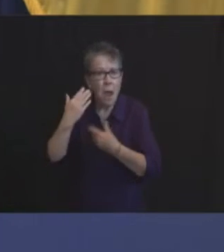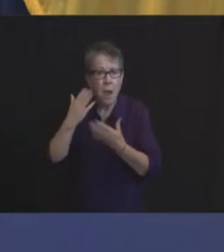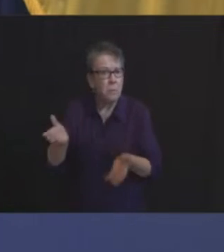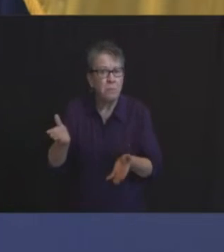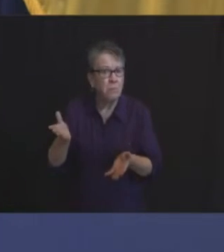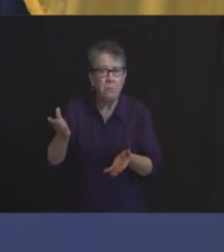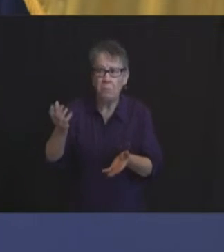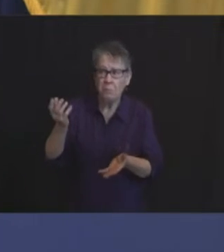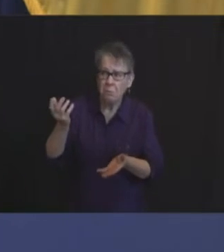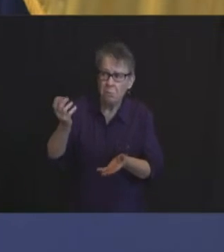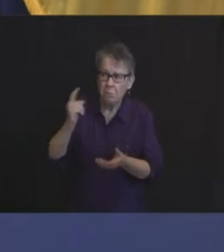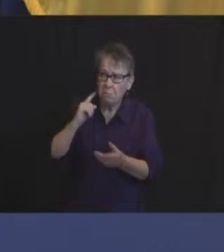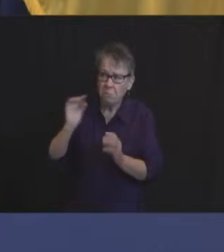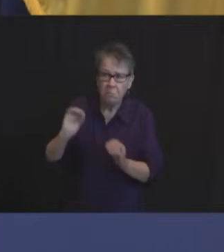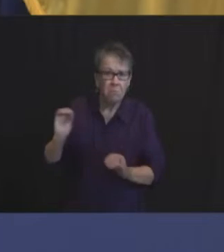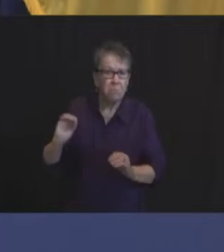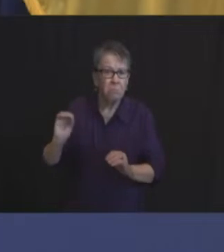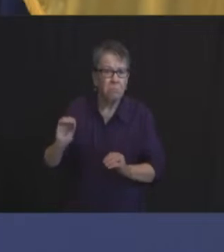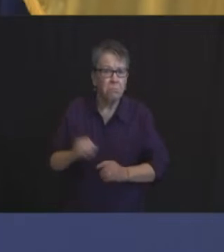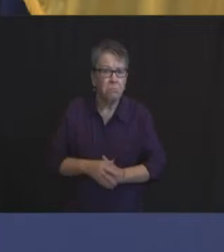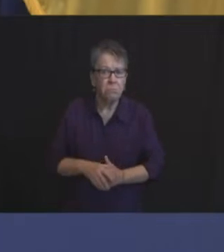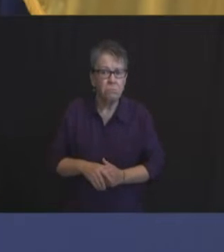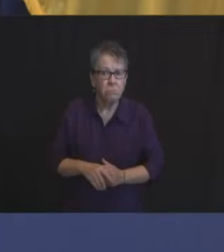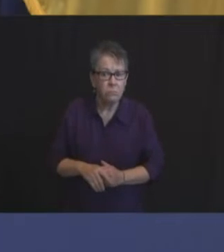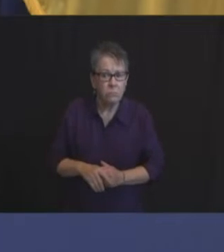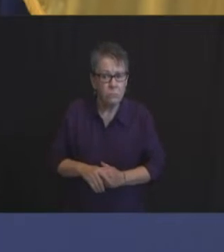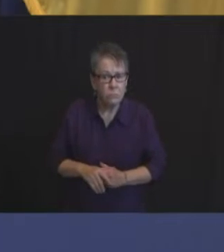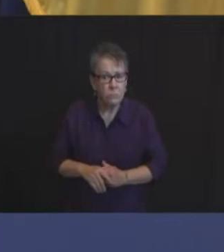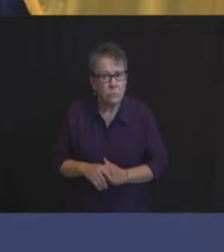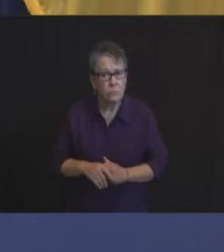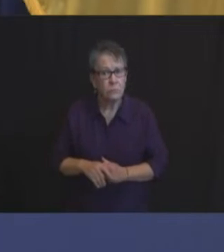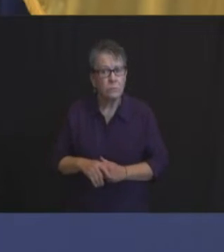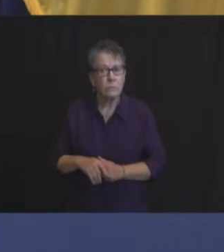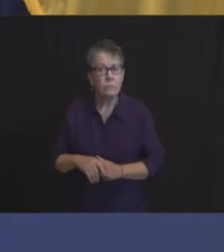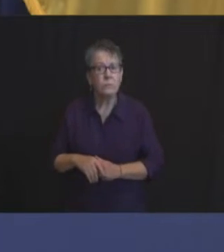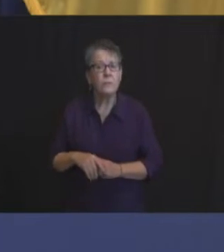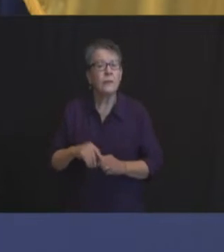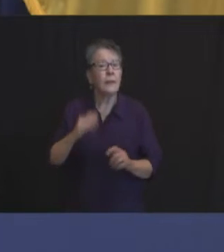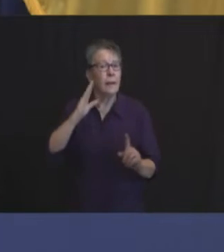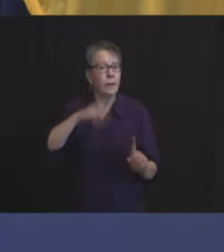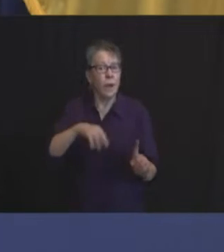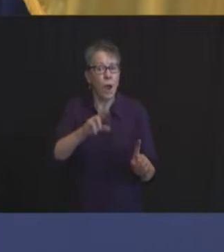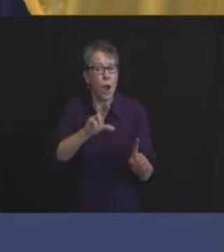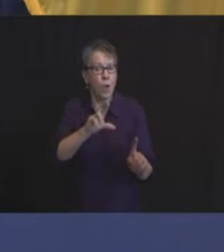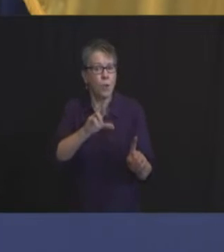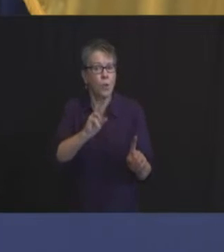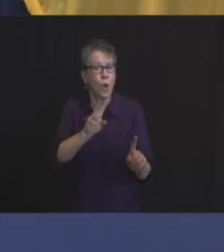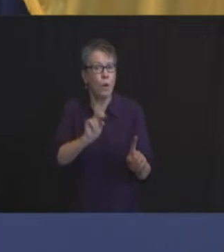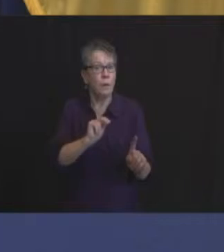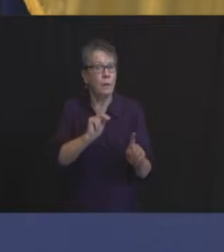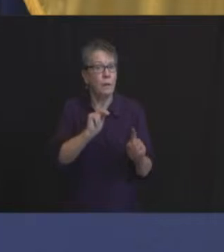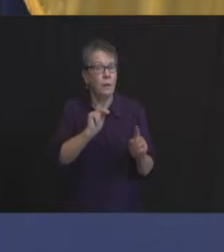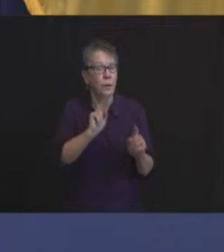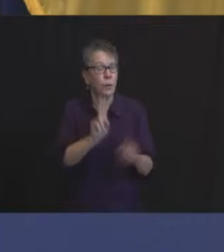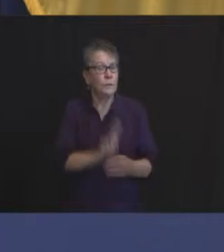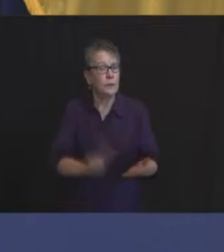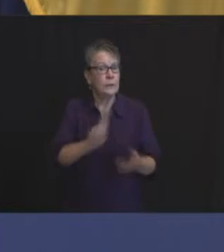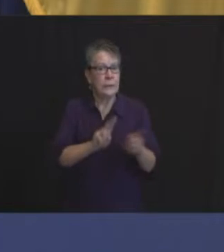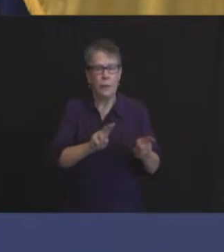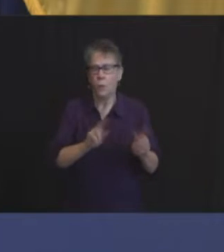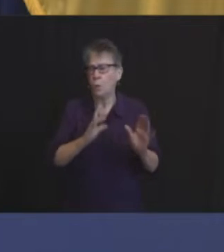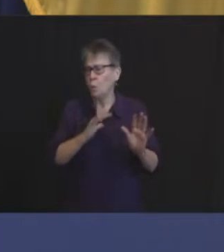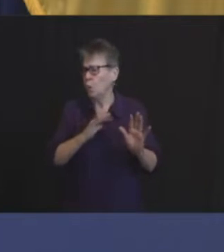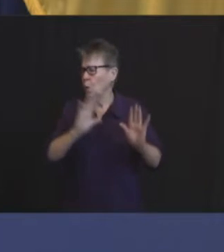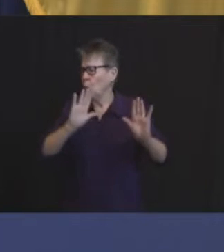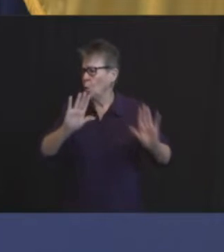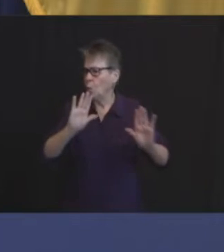way. They have a capacity far exceeding the federal doses that have come up to support their